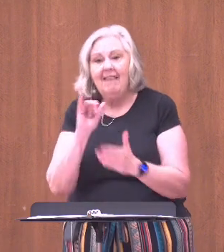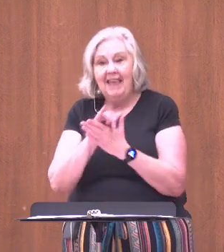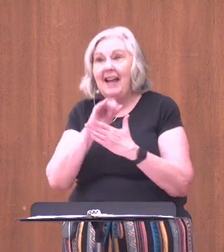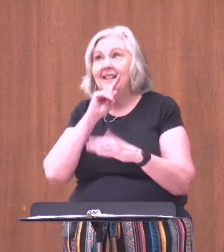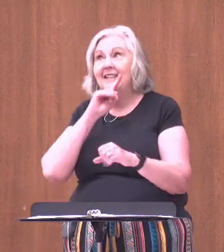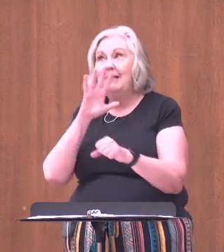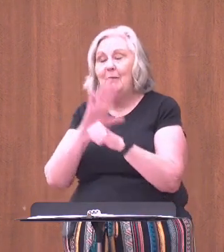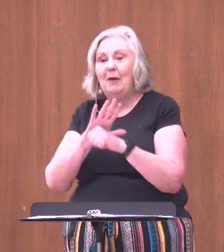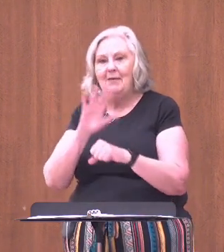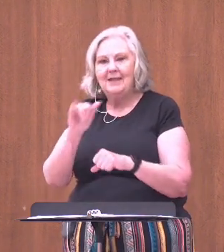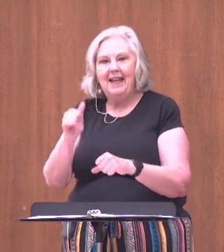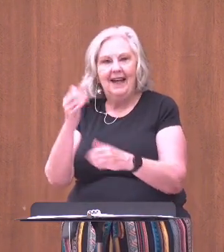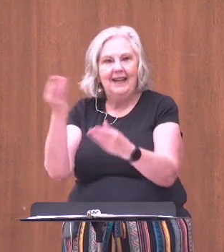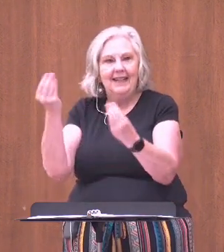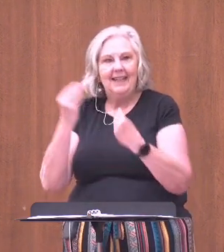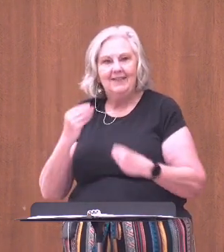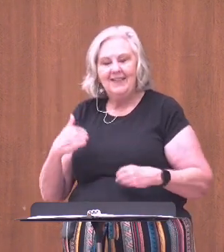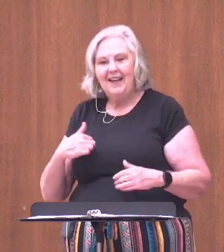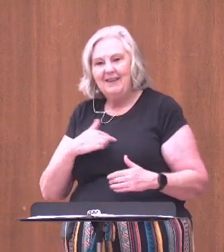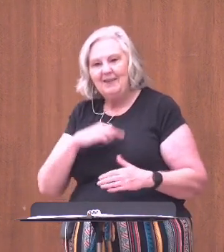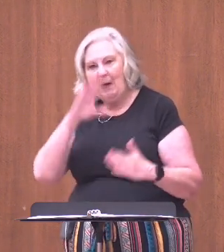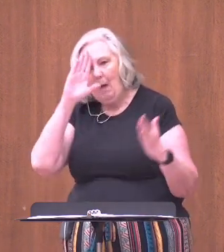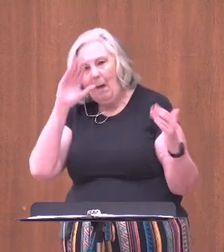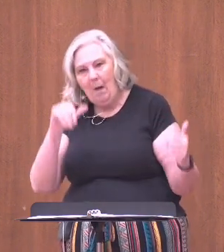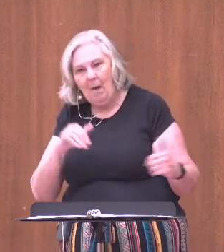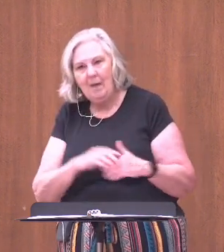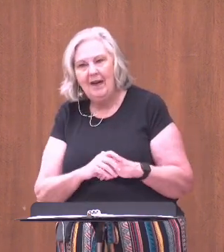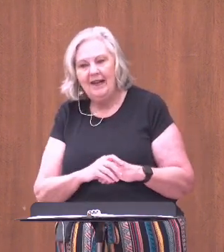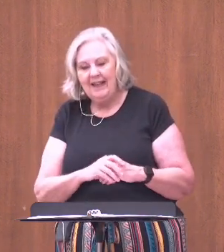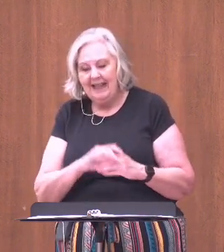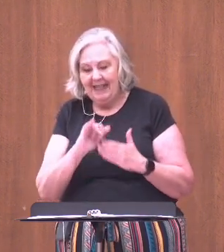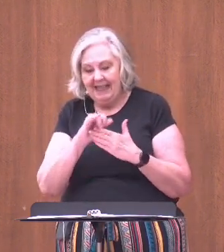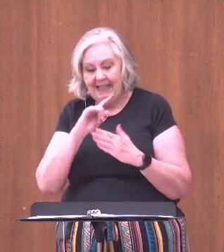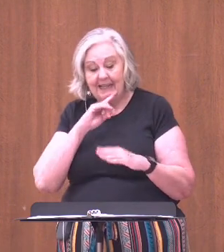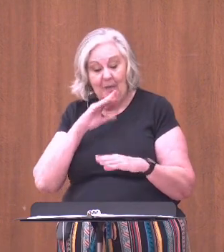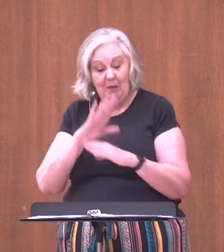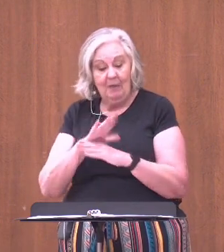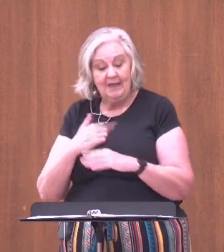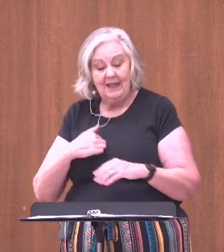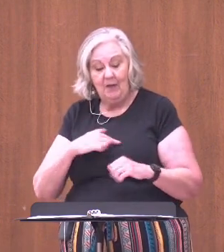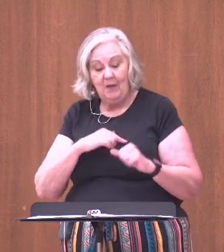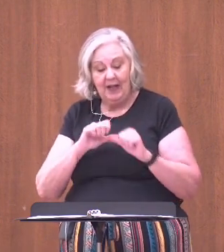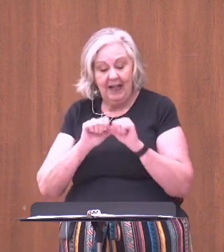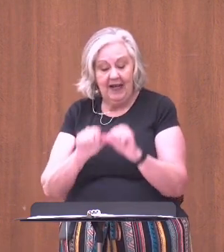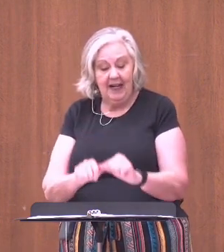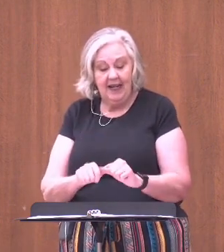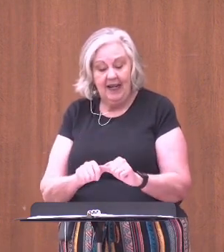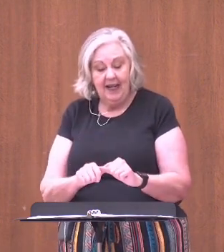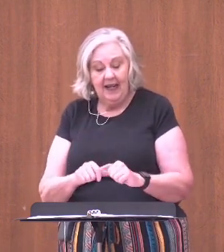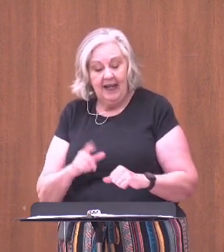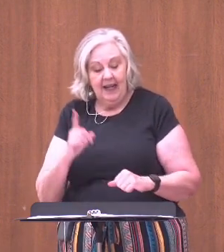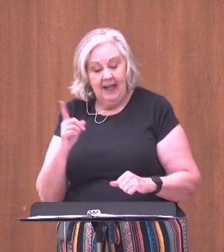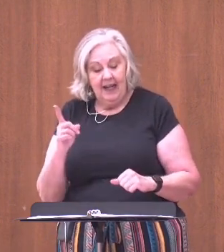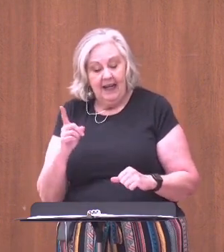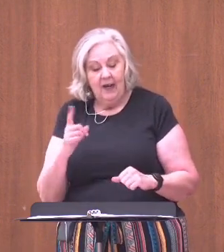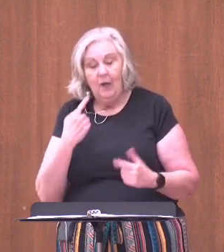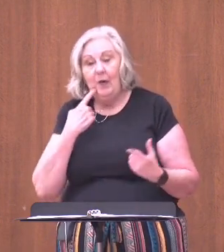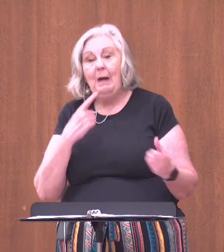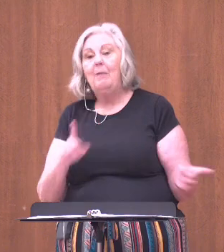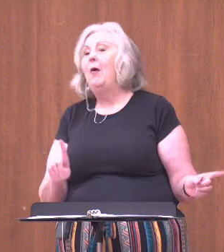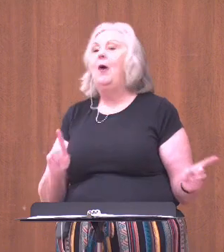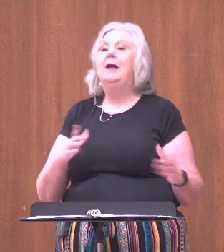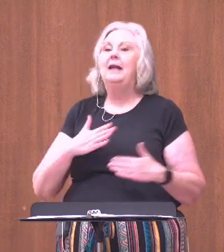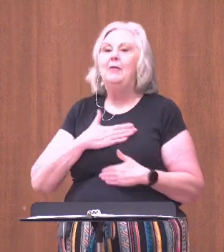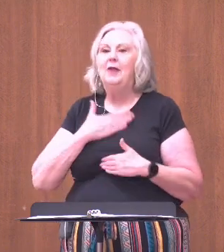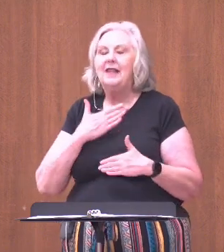promise that gives us hope. This promise that we hold onto is one we, of course, proclaim with